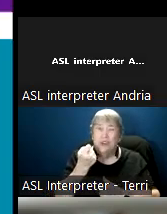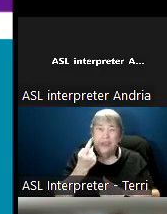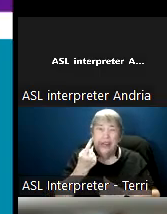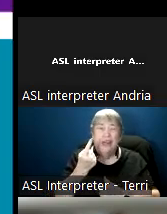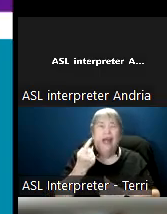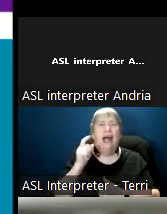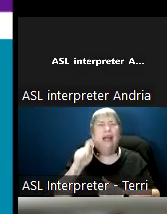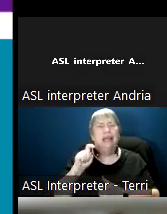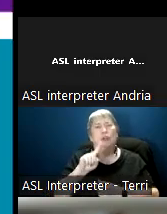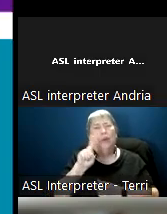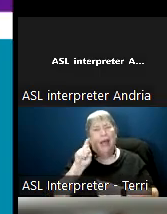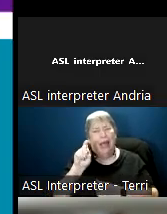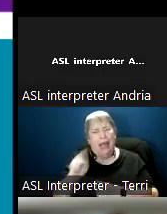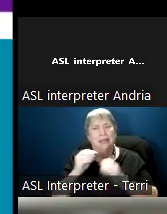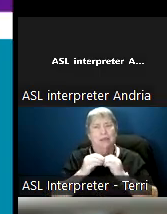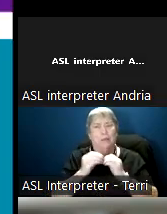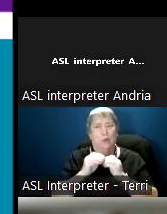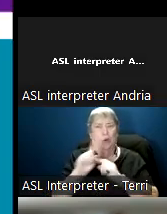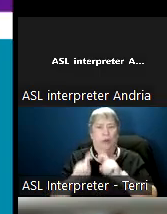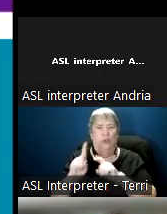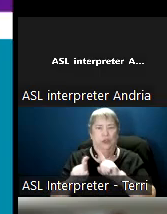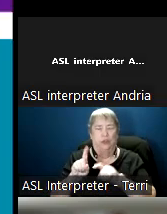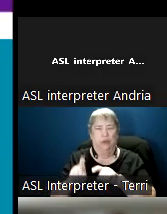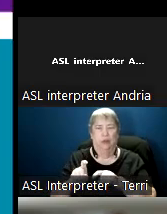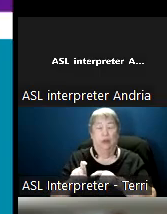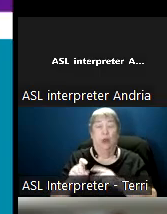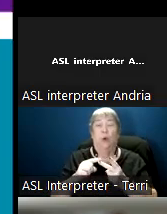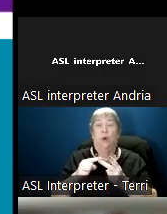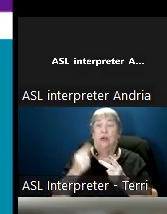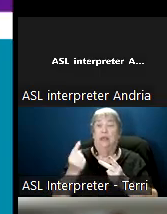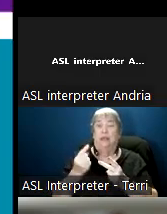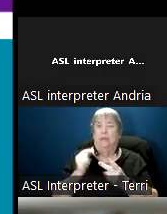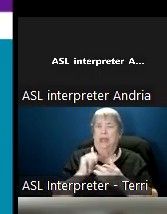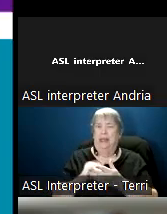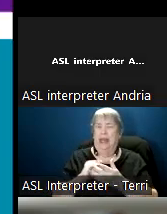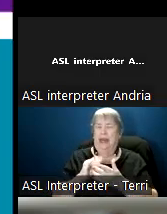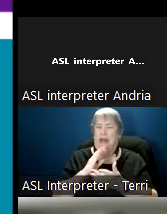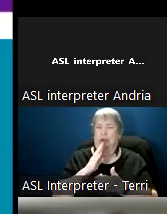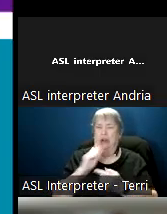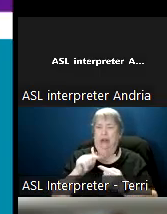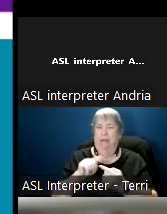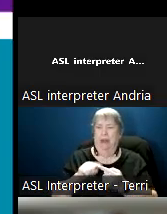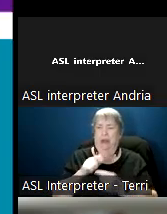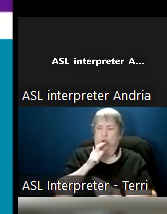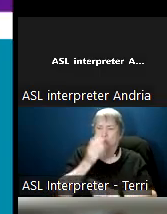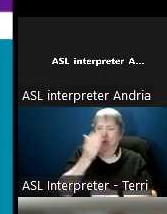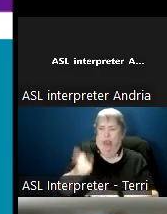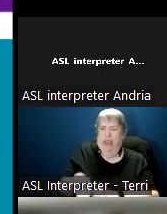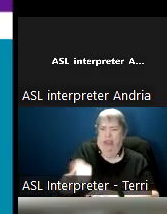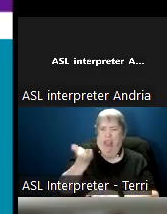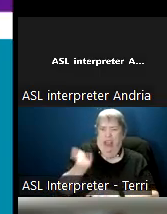or if it's something that is relating specifically to who they are,